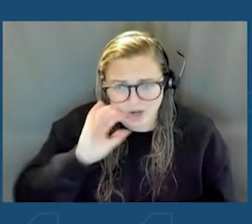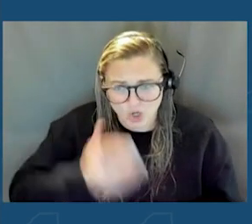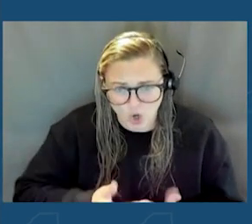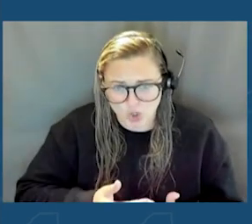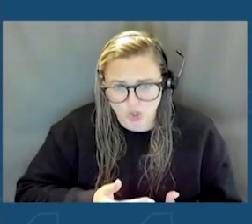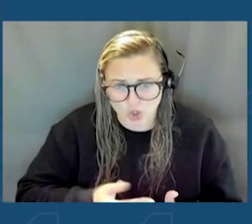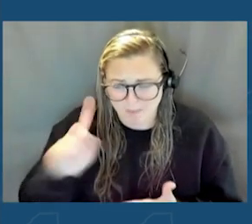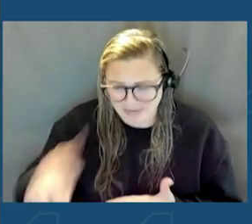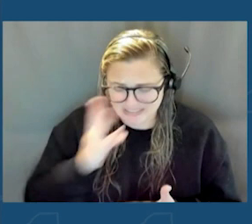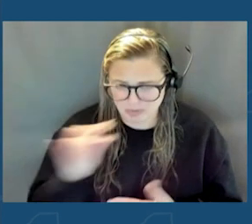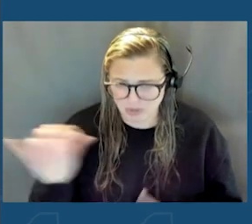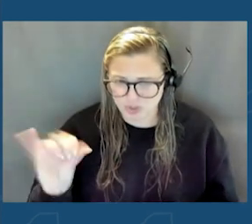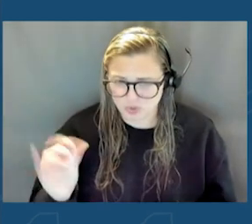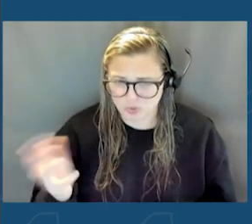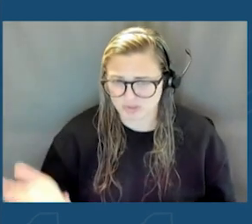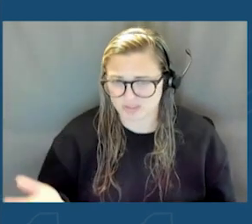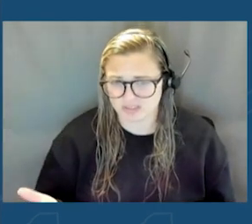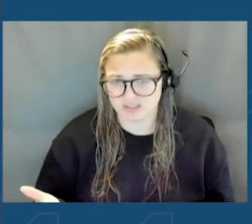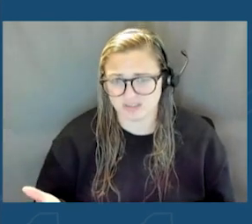well?